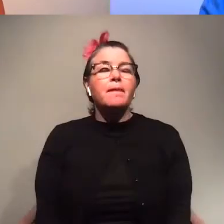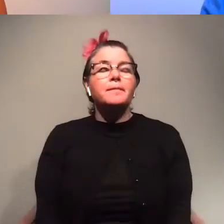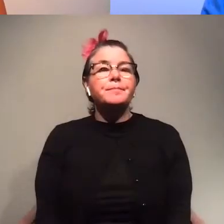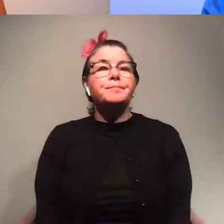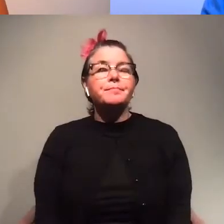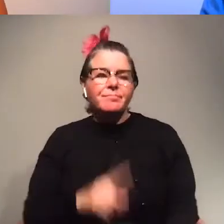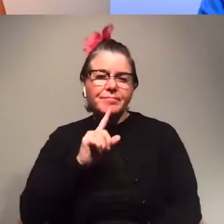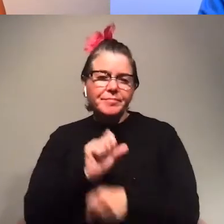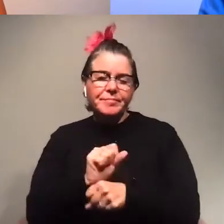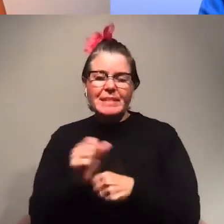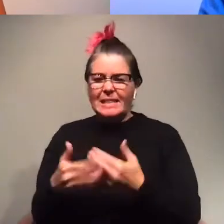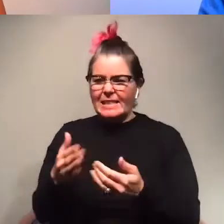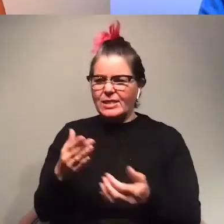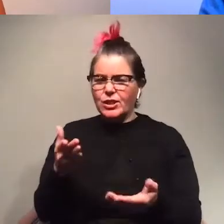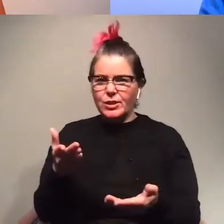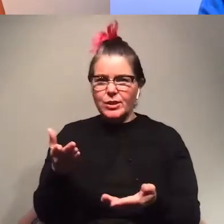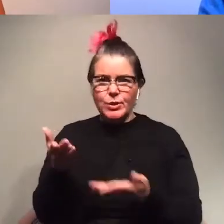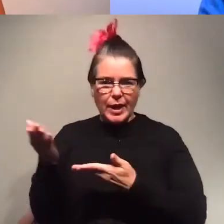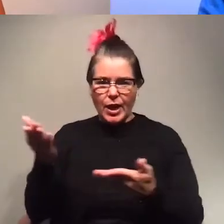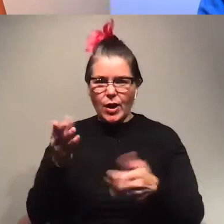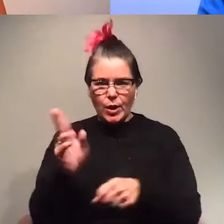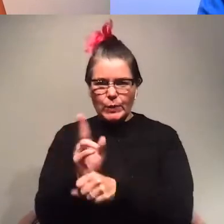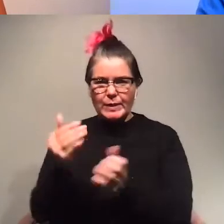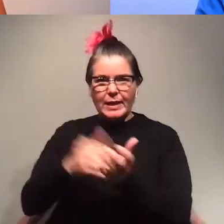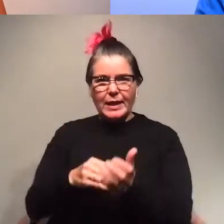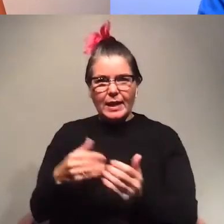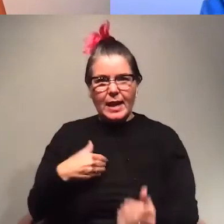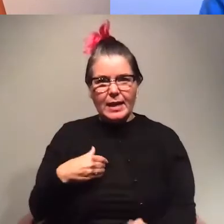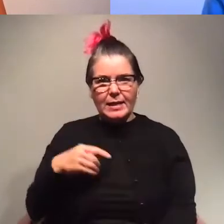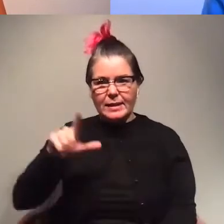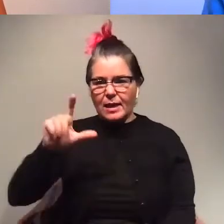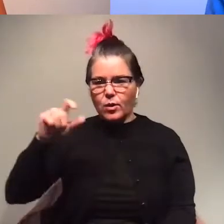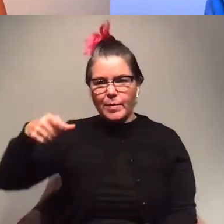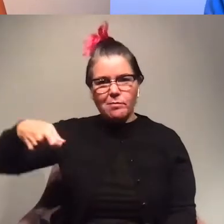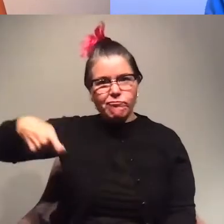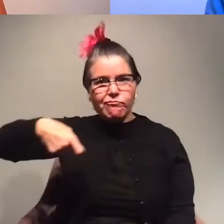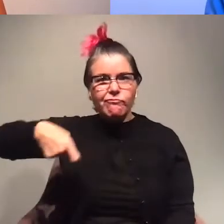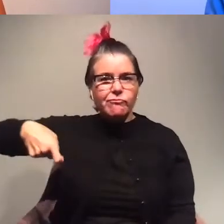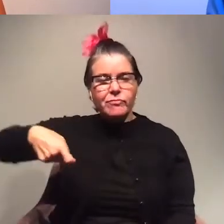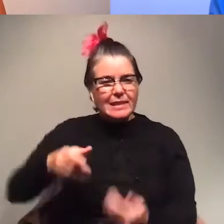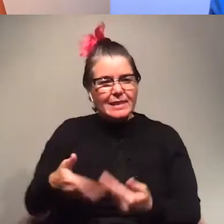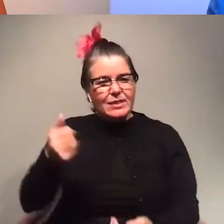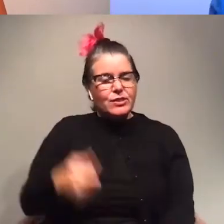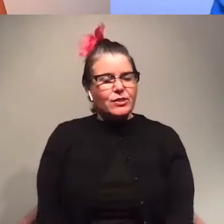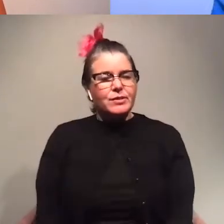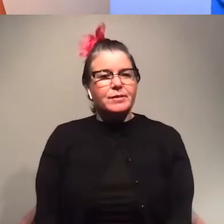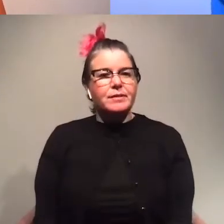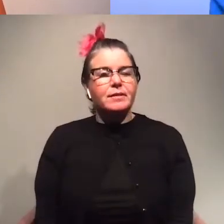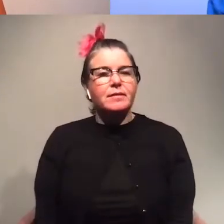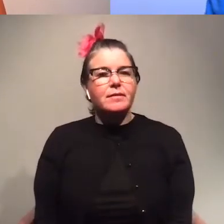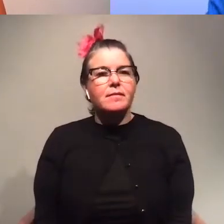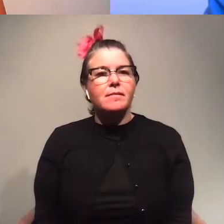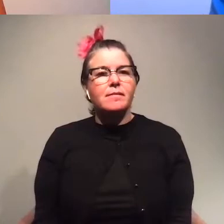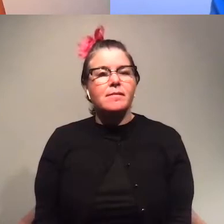like it's easier to carry one of the reusable water bottles because it has like a little loop or something. Just, yeah, make it easier. Usually those like